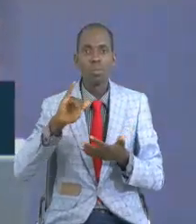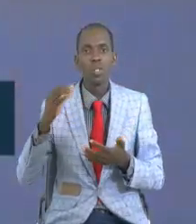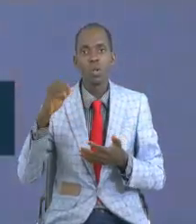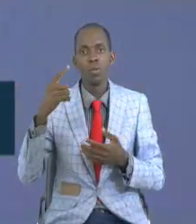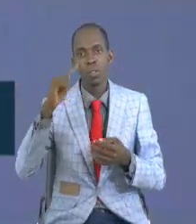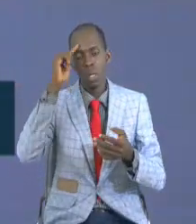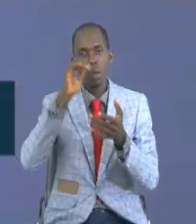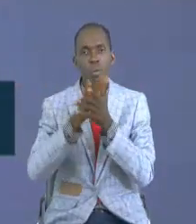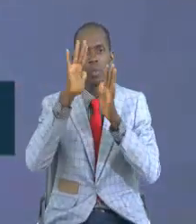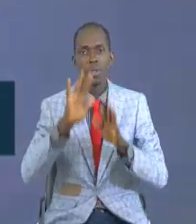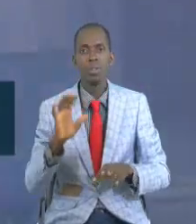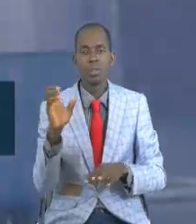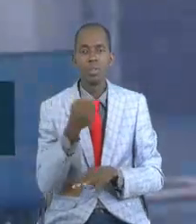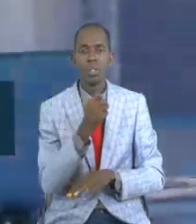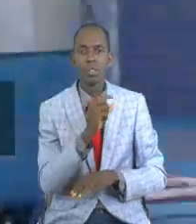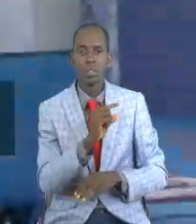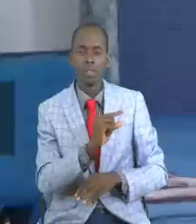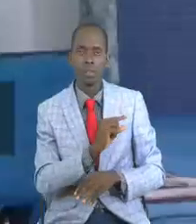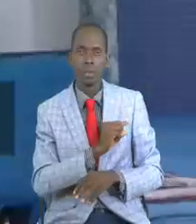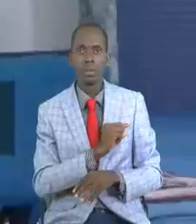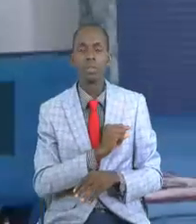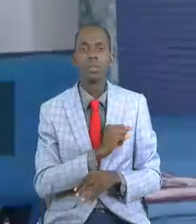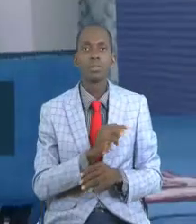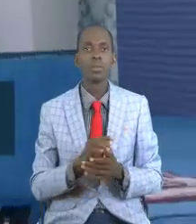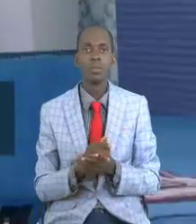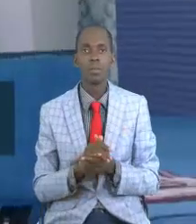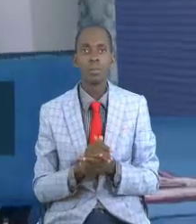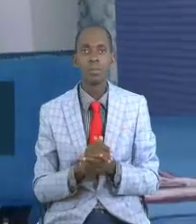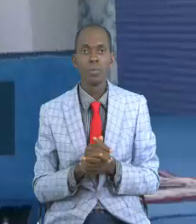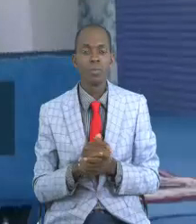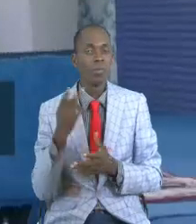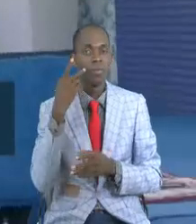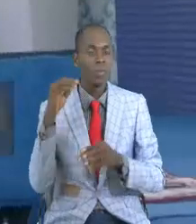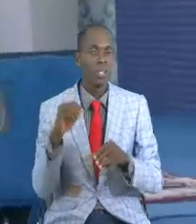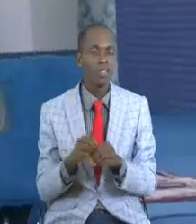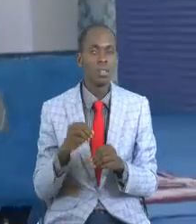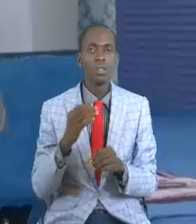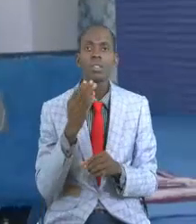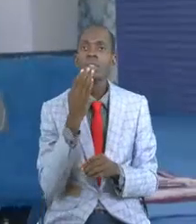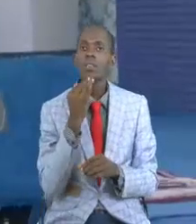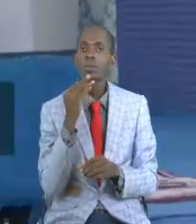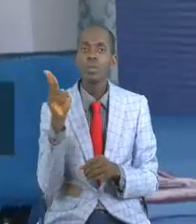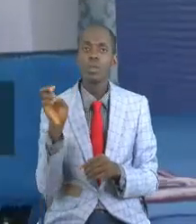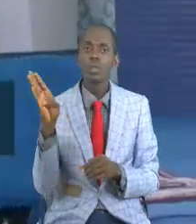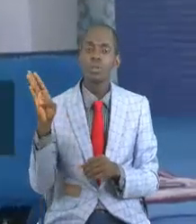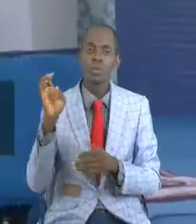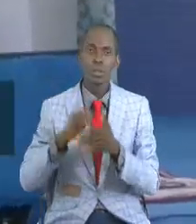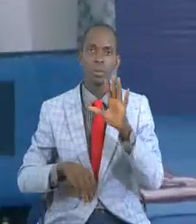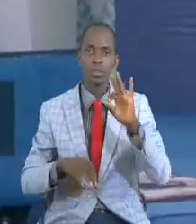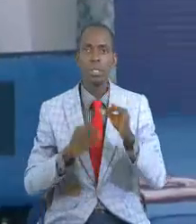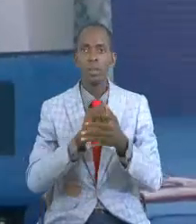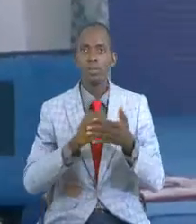poaching of the believers conscience look at hebrews chapter 9 i'm reading from verse 12 resist